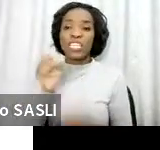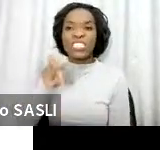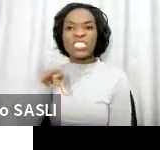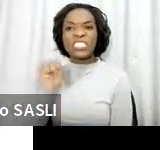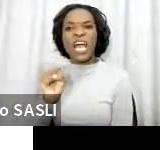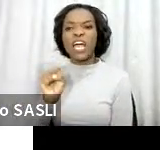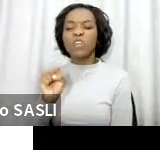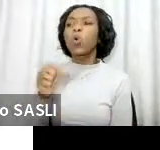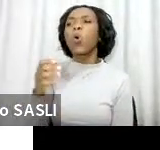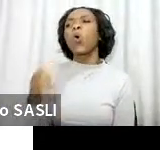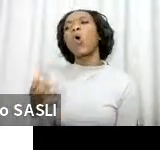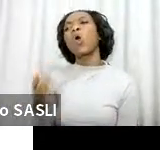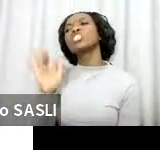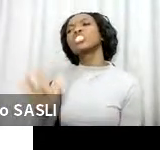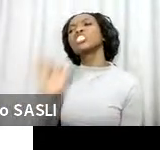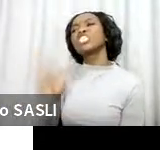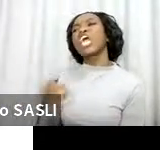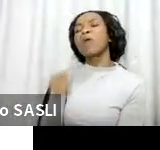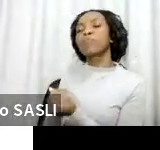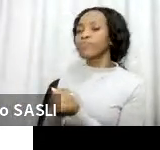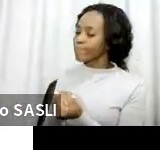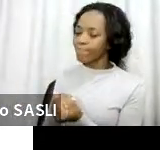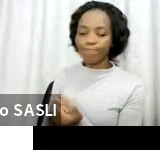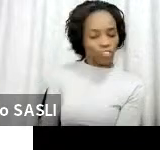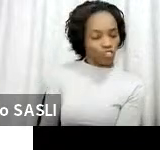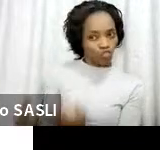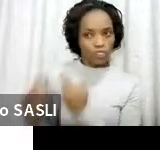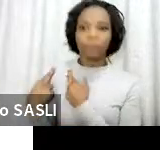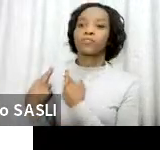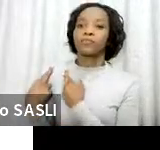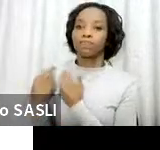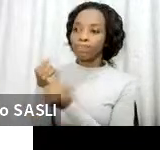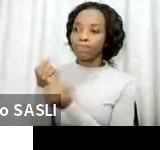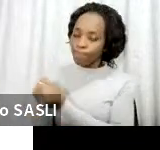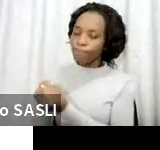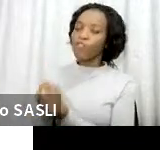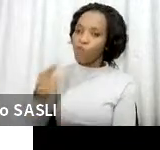favor, it's stewardship. We are doing it on behalf of the people of